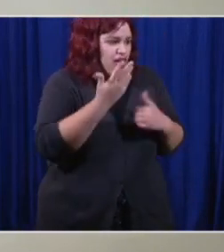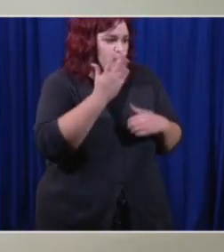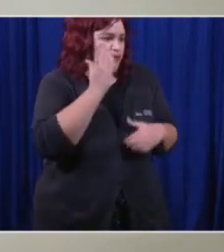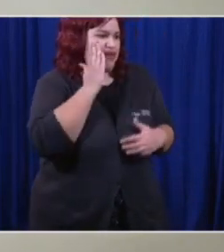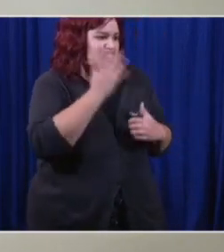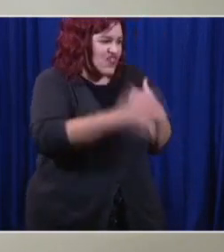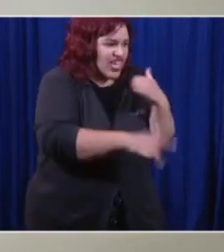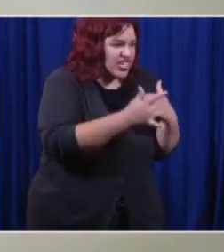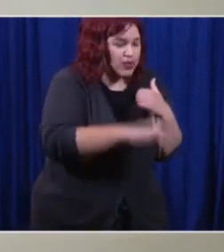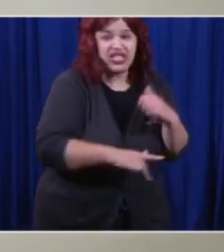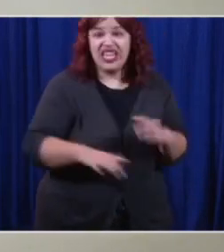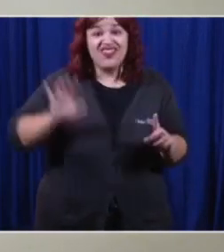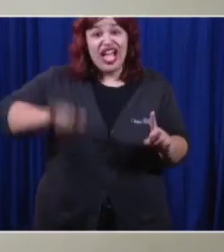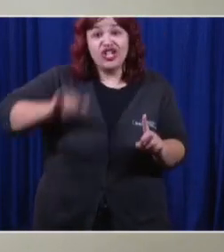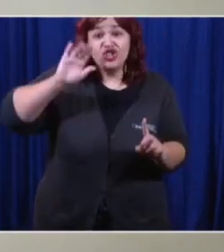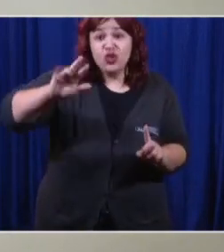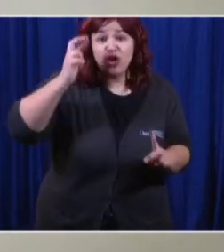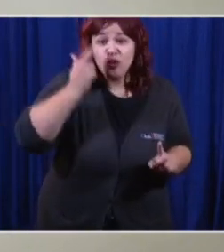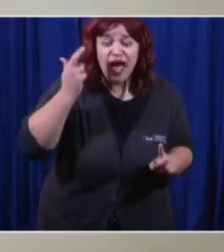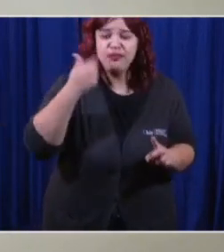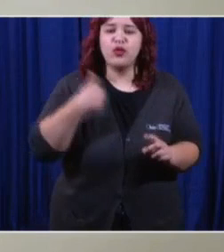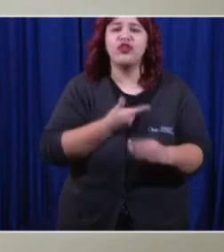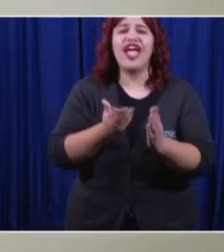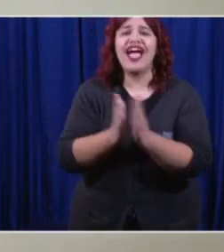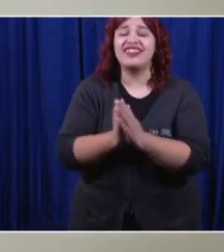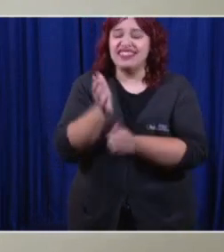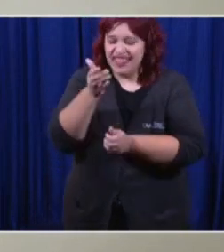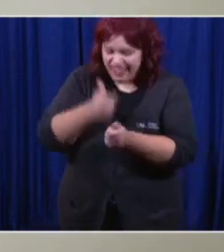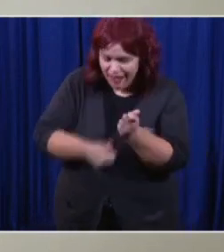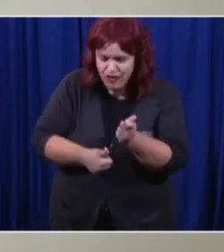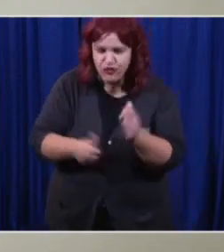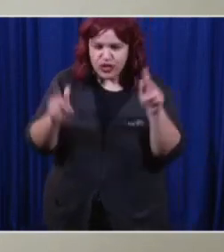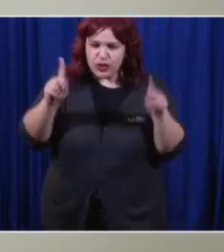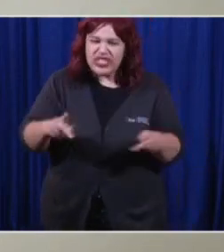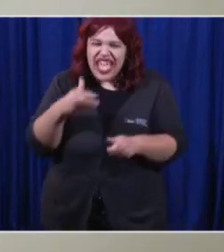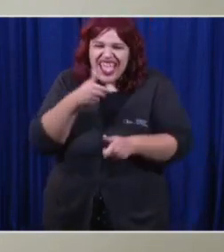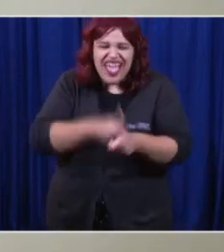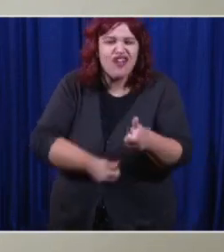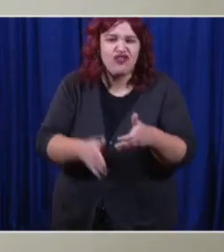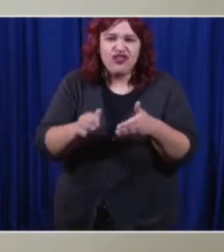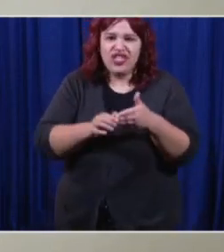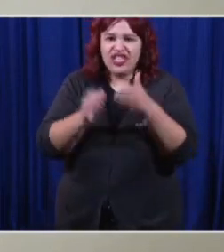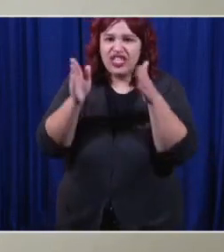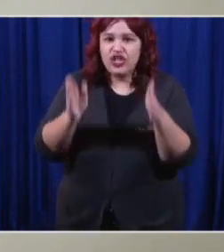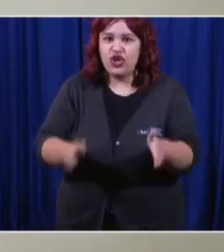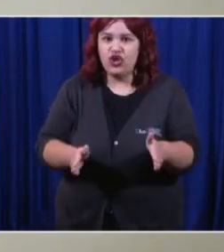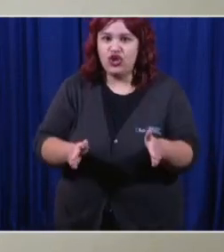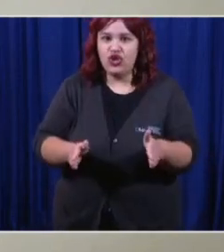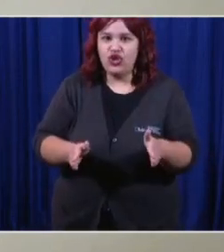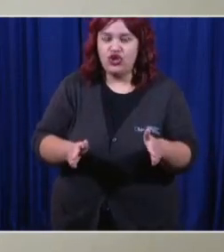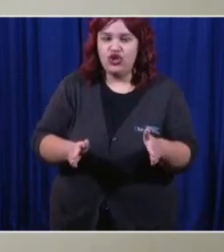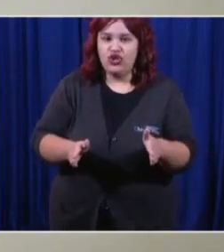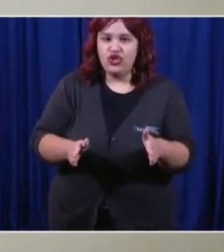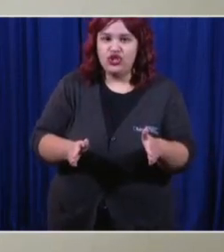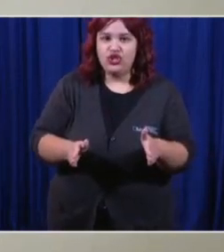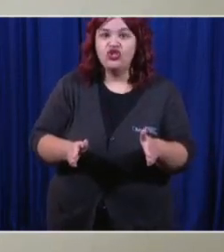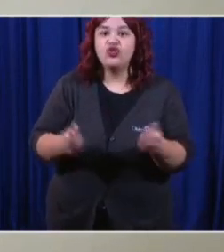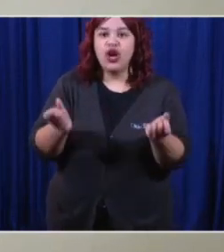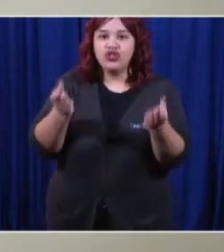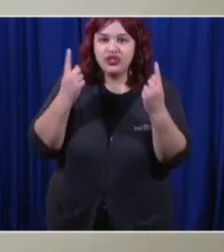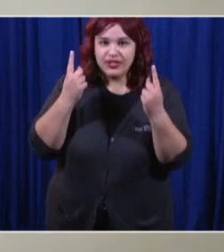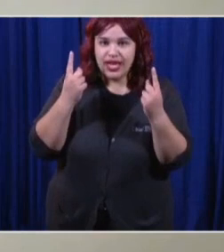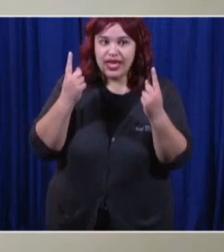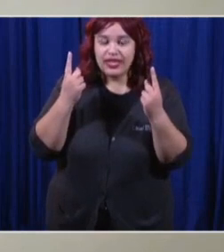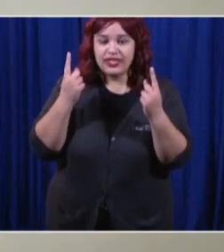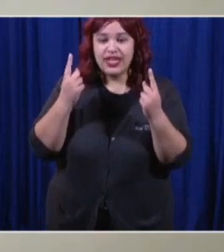leader to really at every level to sit down and make sure that they're understanding about why these simple measures, and they are